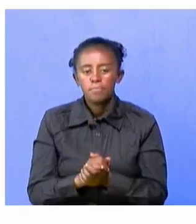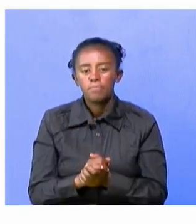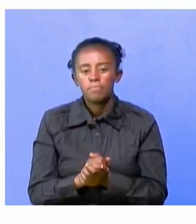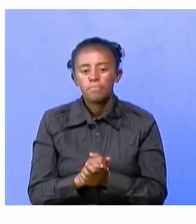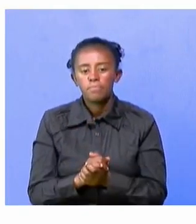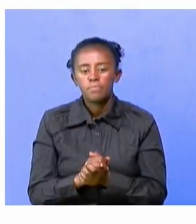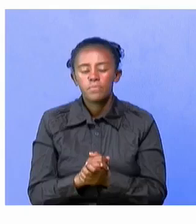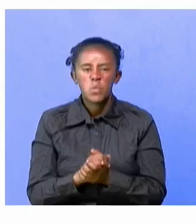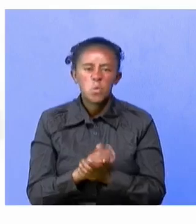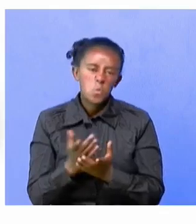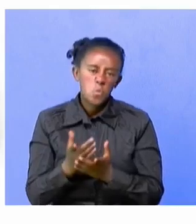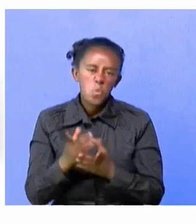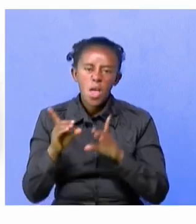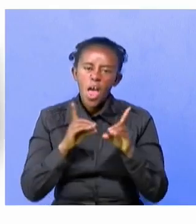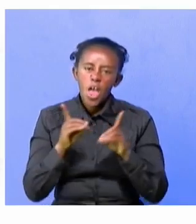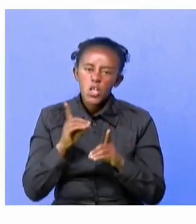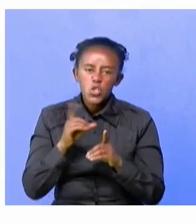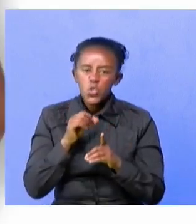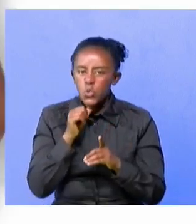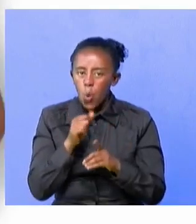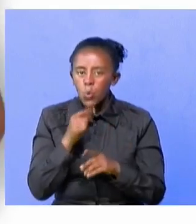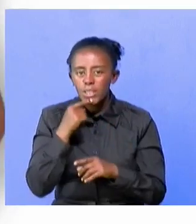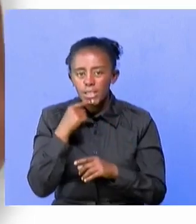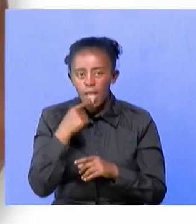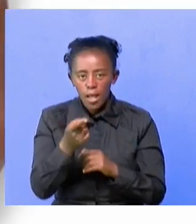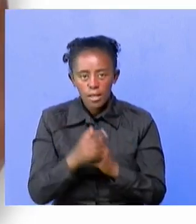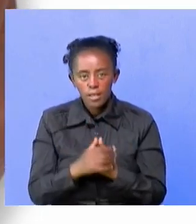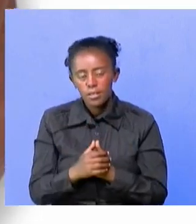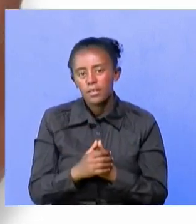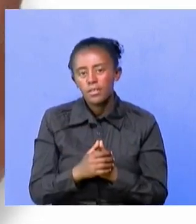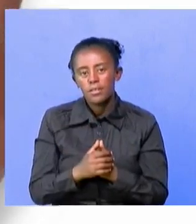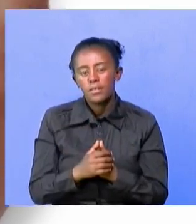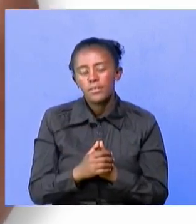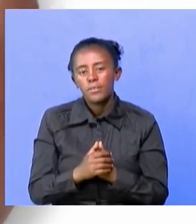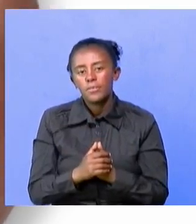I don't say.